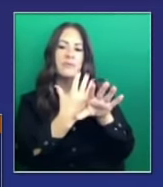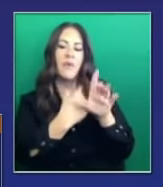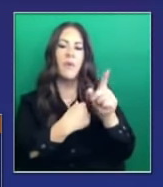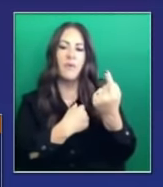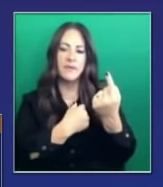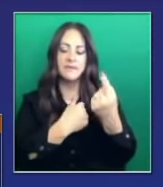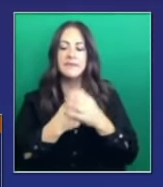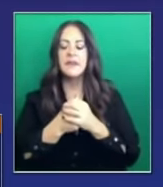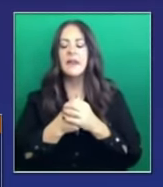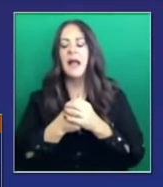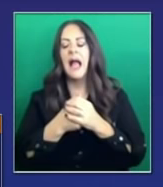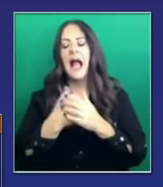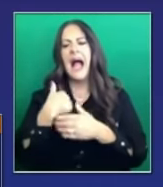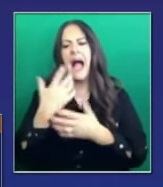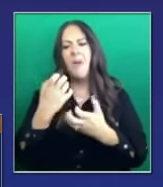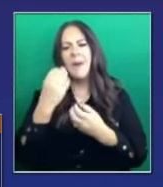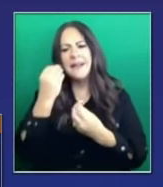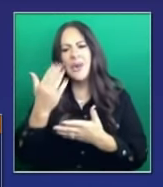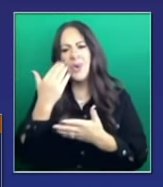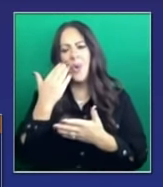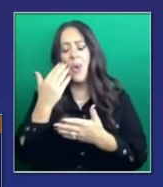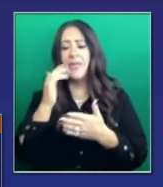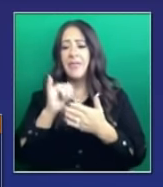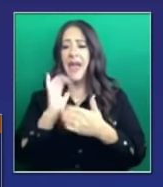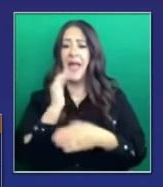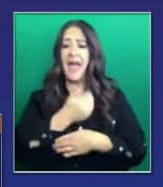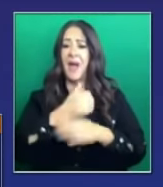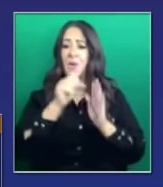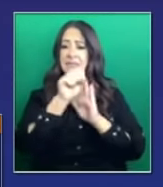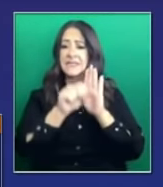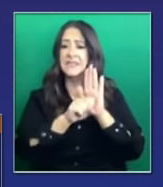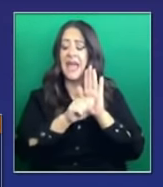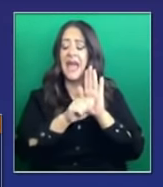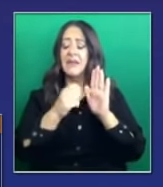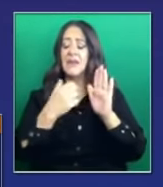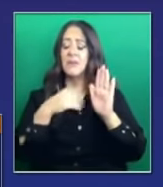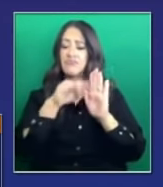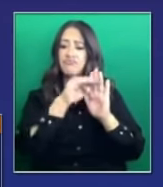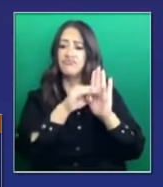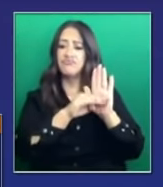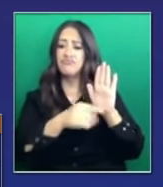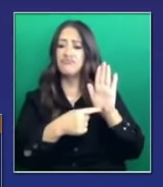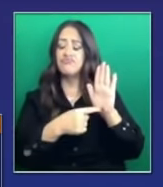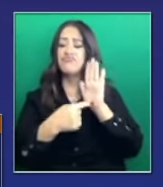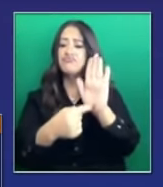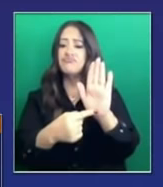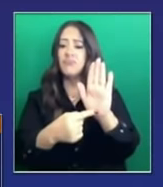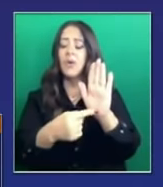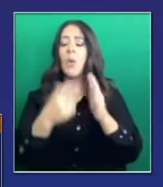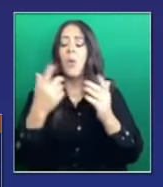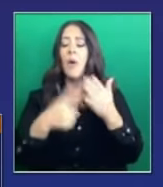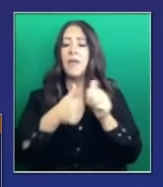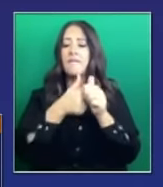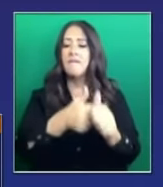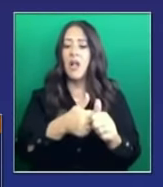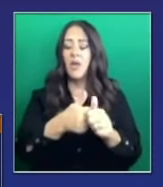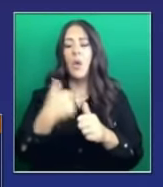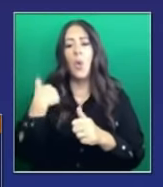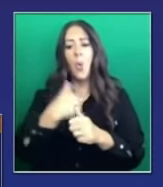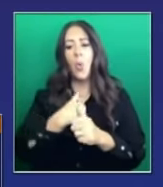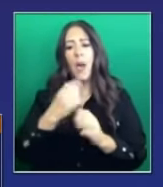addition to the guidelines we put out in May, we also put out a substantial amount of money working with the legislature. $5.3